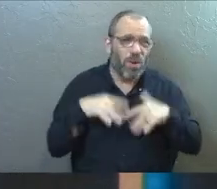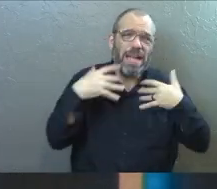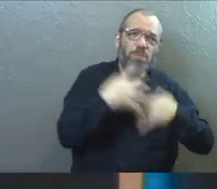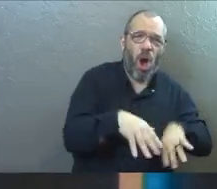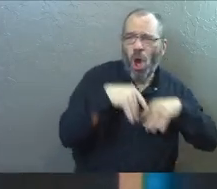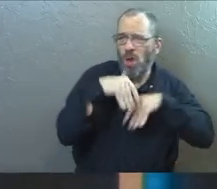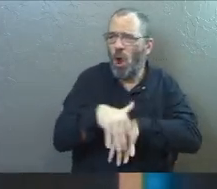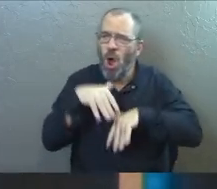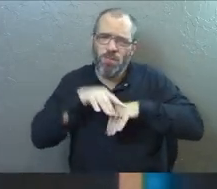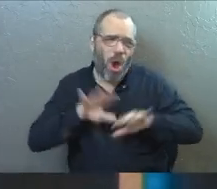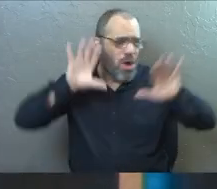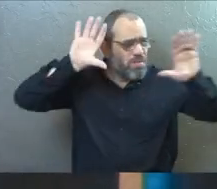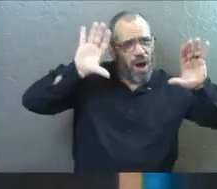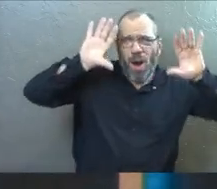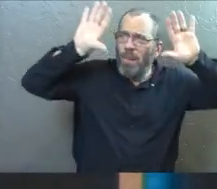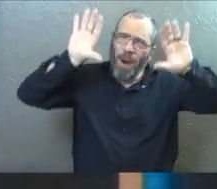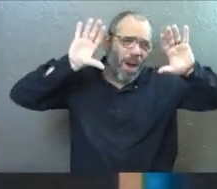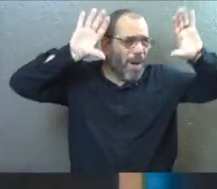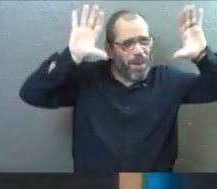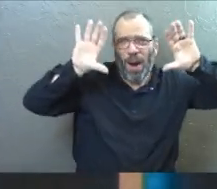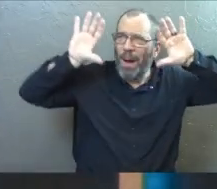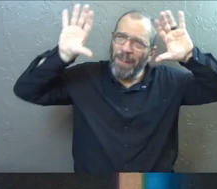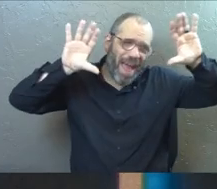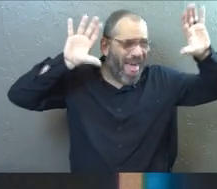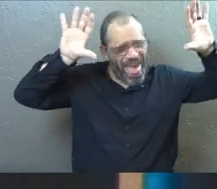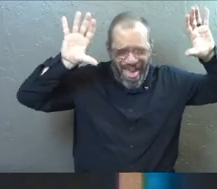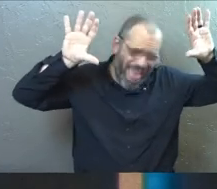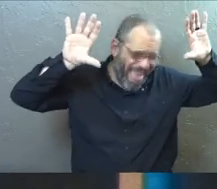on, brother, right? Let's go crazy.